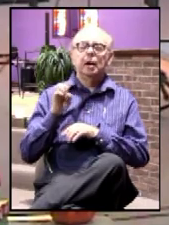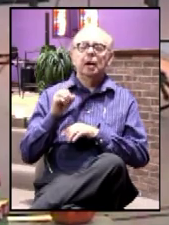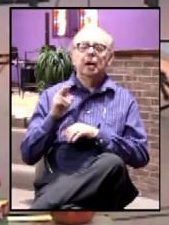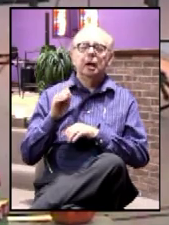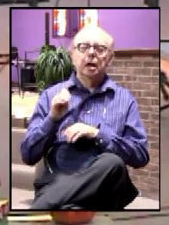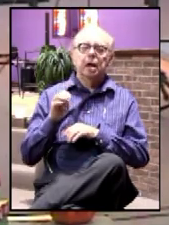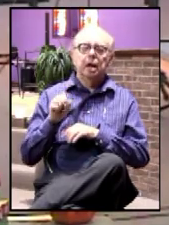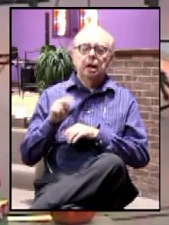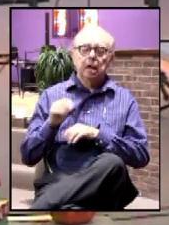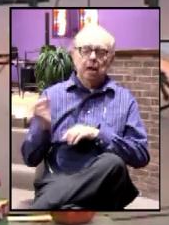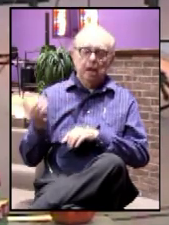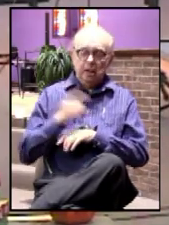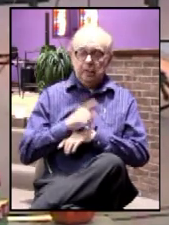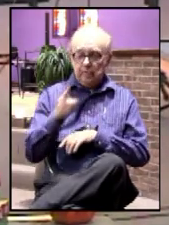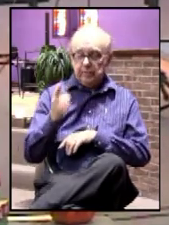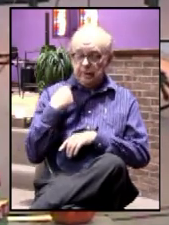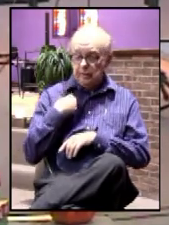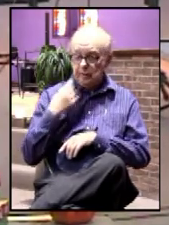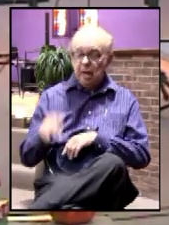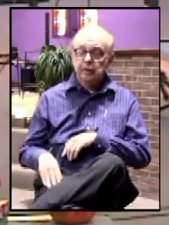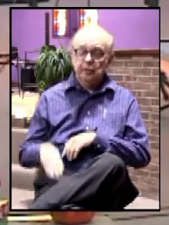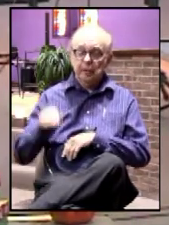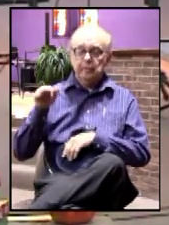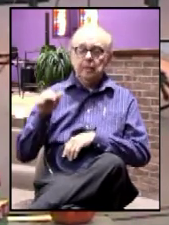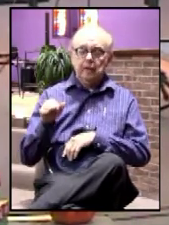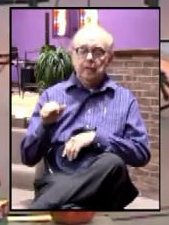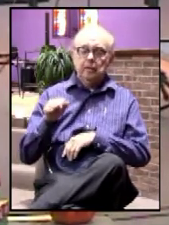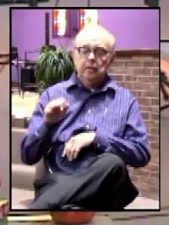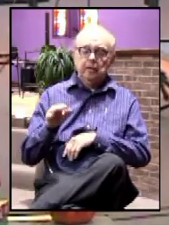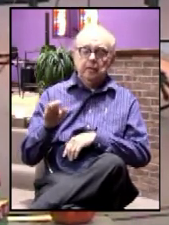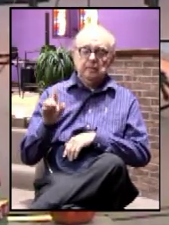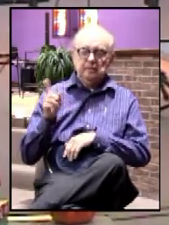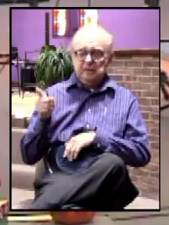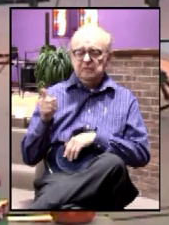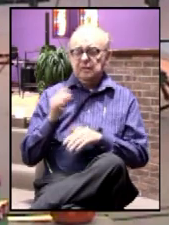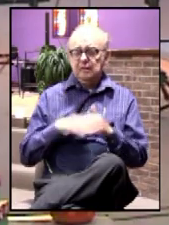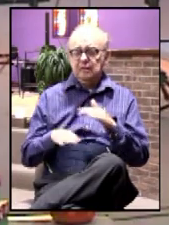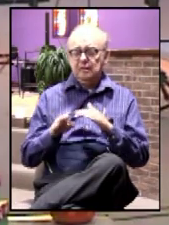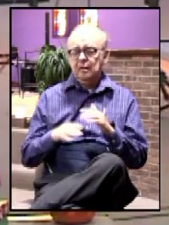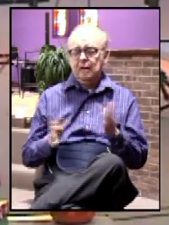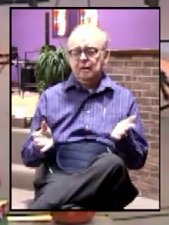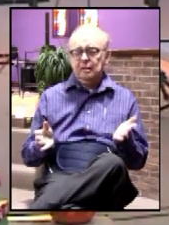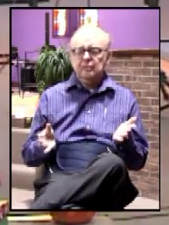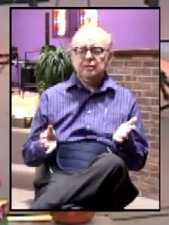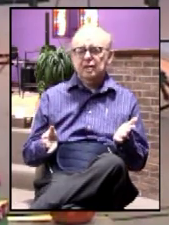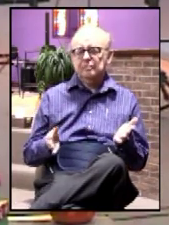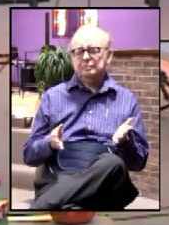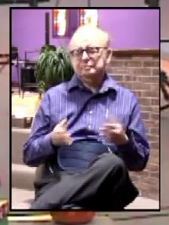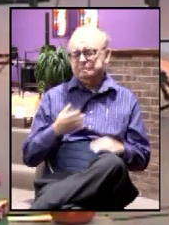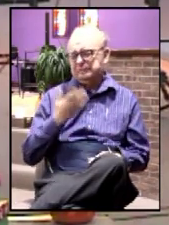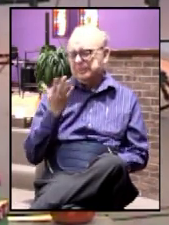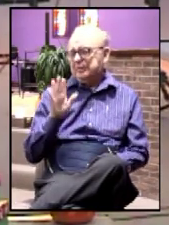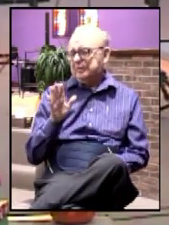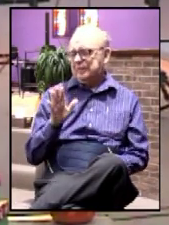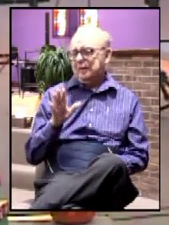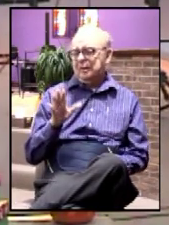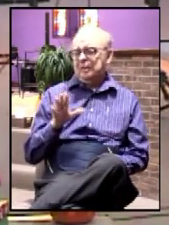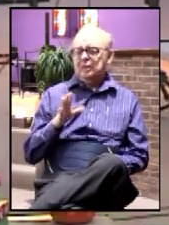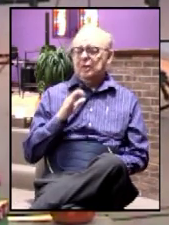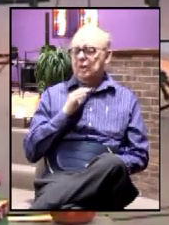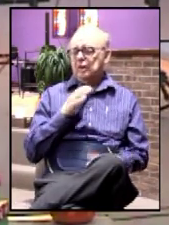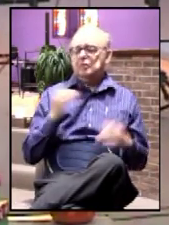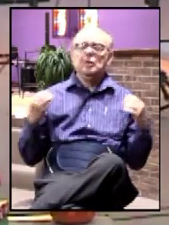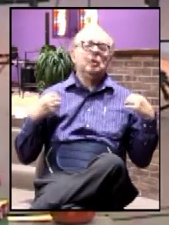The Spider-Man of the day that you and I grew up, he was basically kind of flat. He didn't have